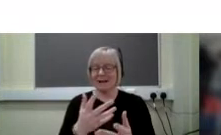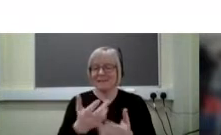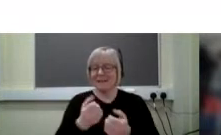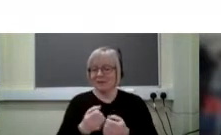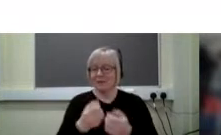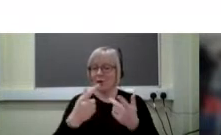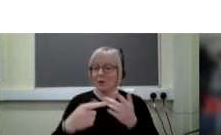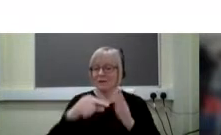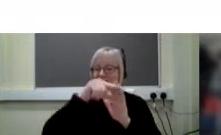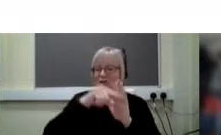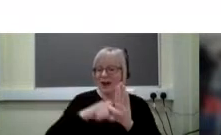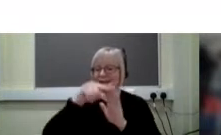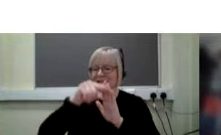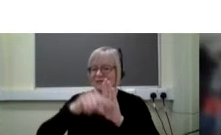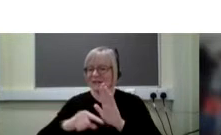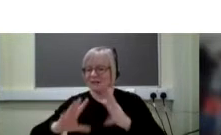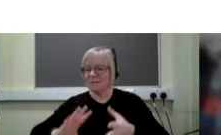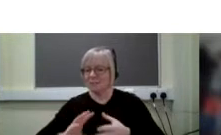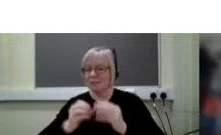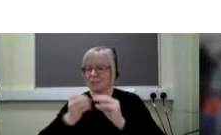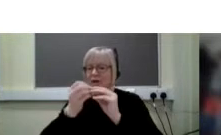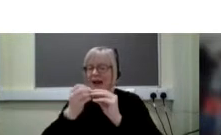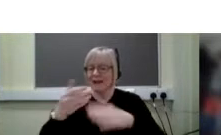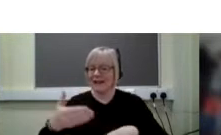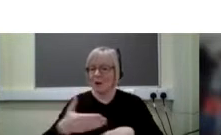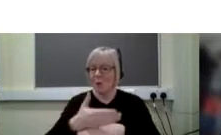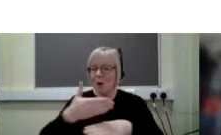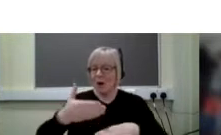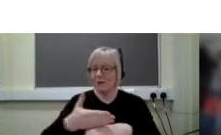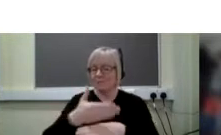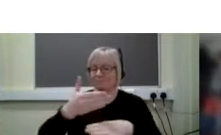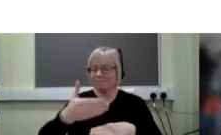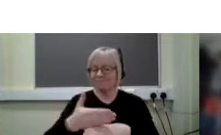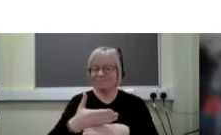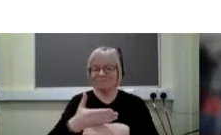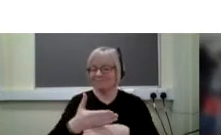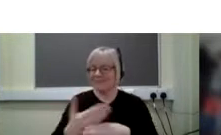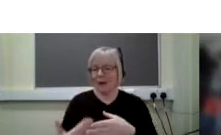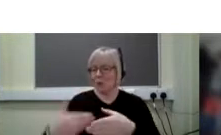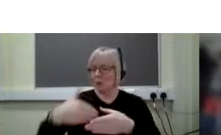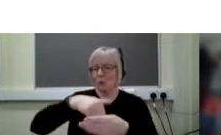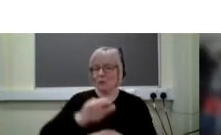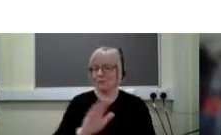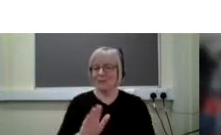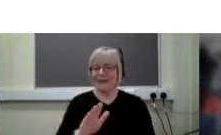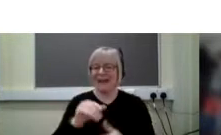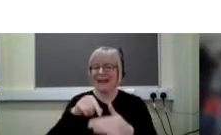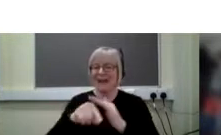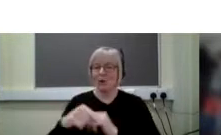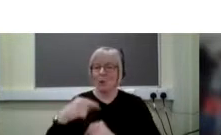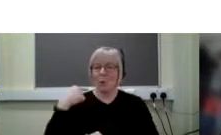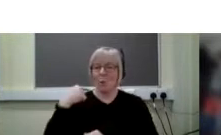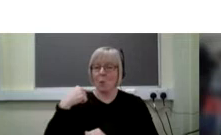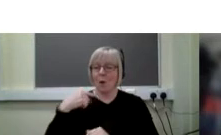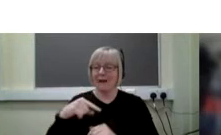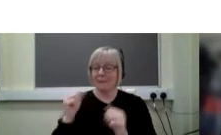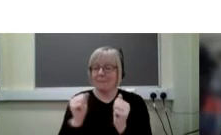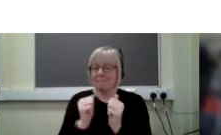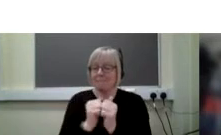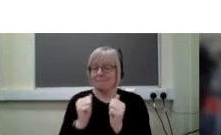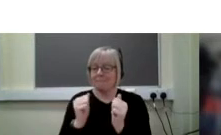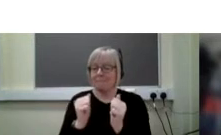in terms of the activities and so on. There is within the white paper, they have